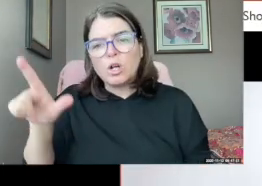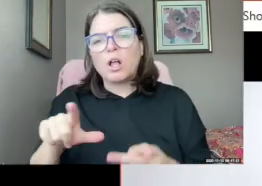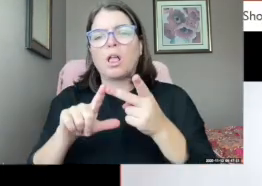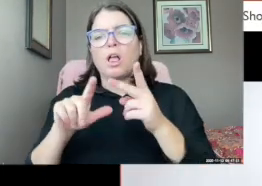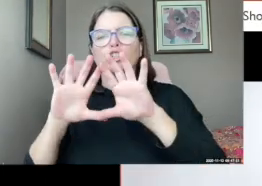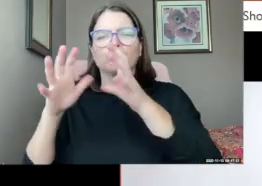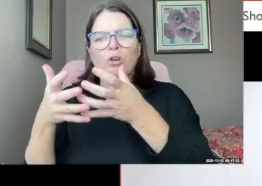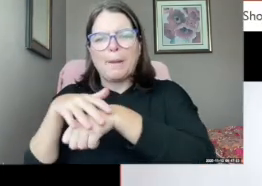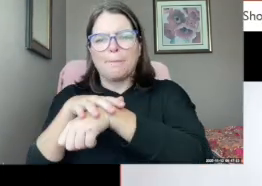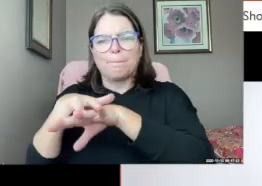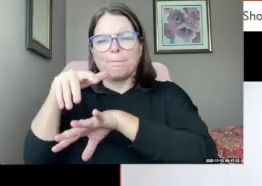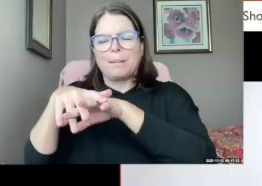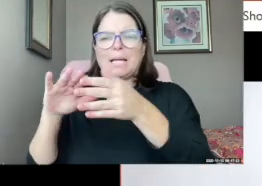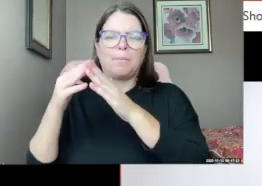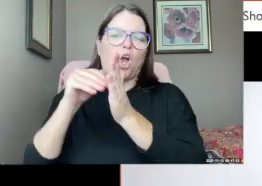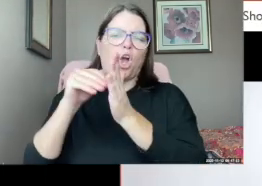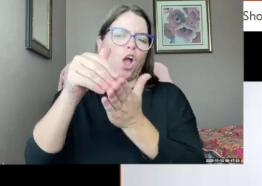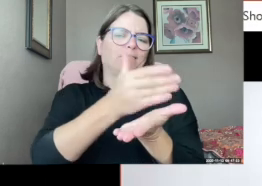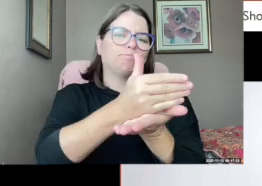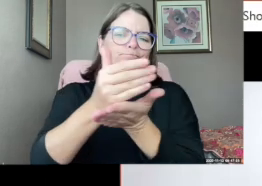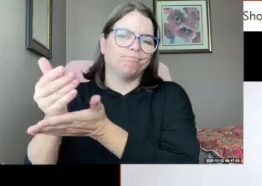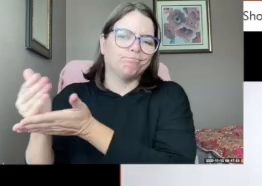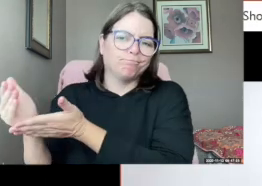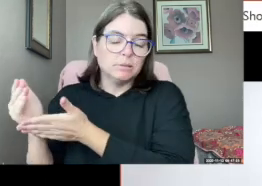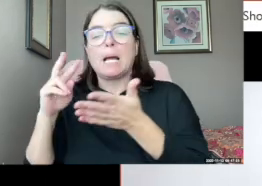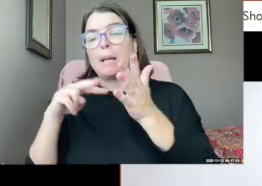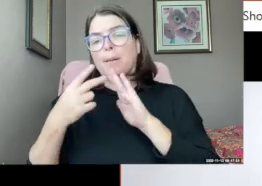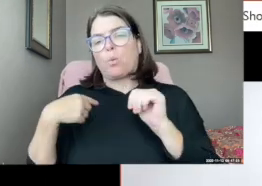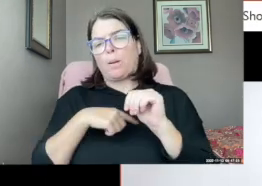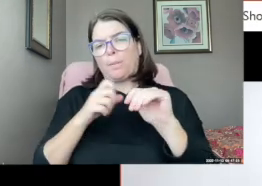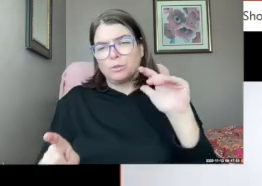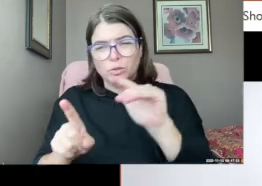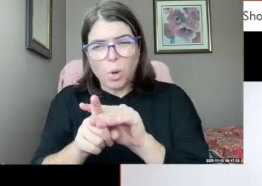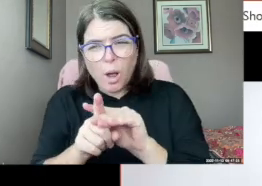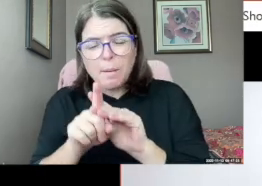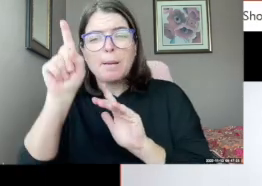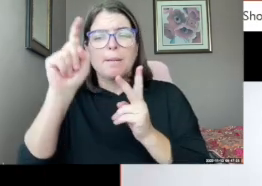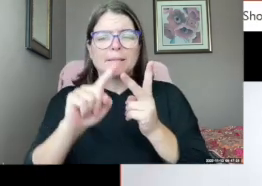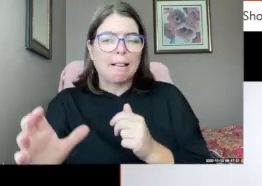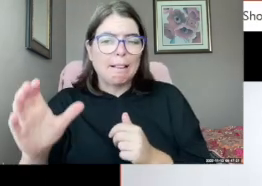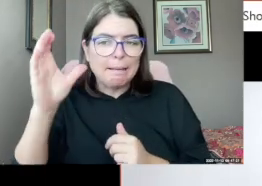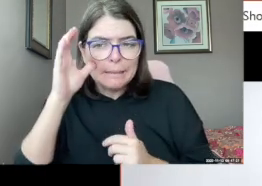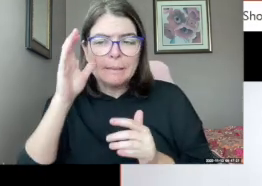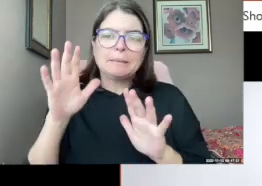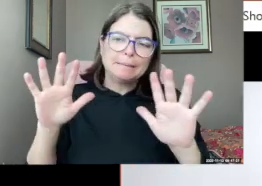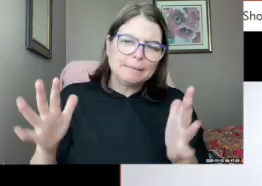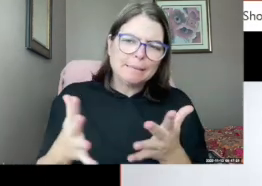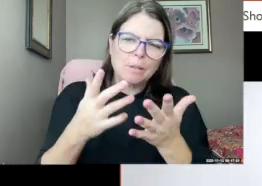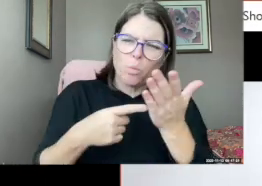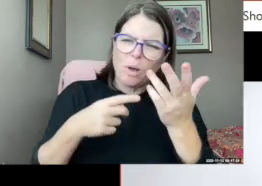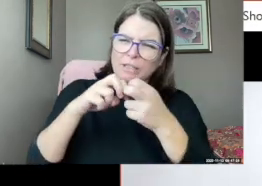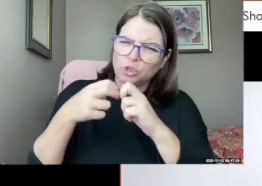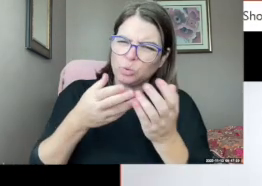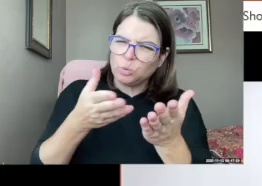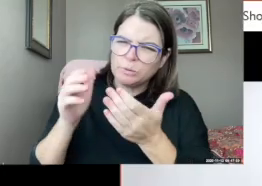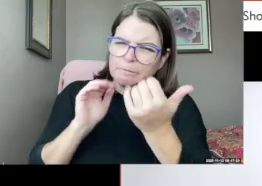have often been left out. That means showing up, listening, and working on the issues that matter most